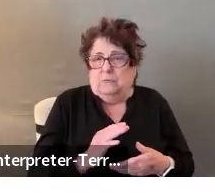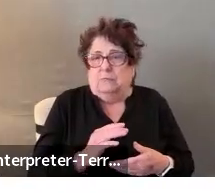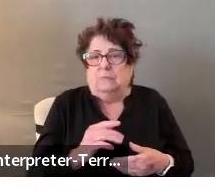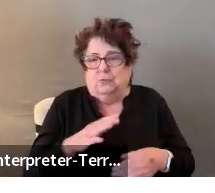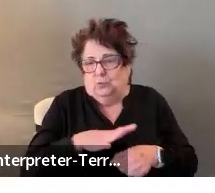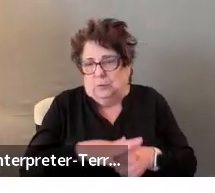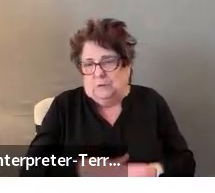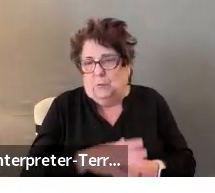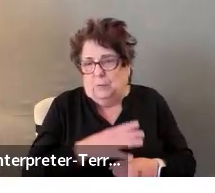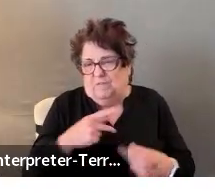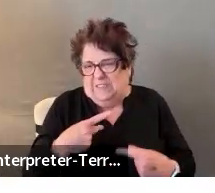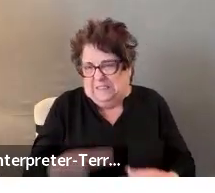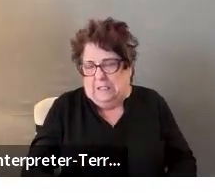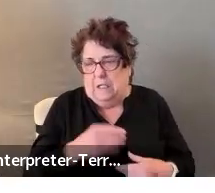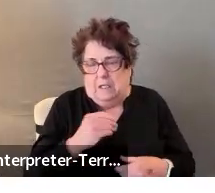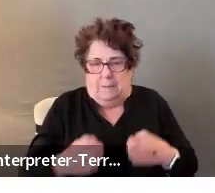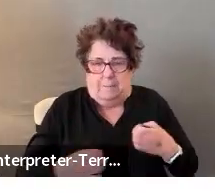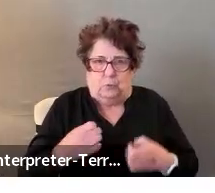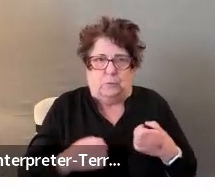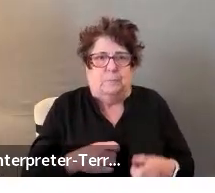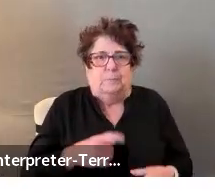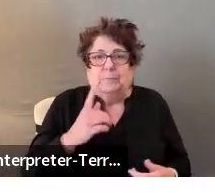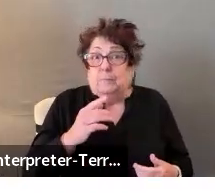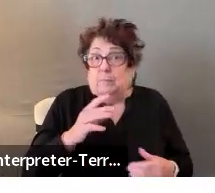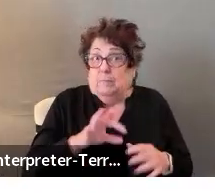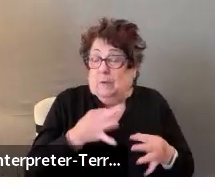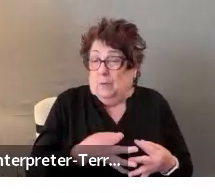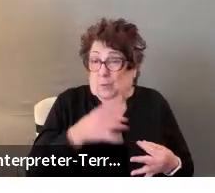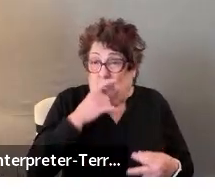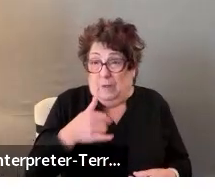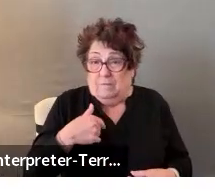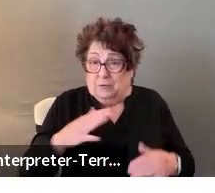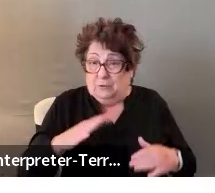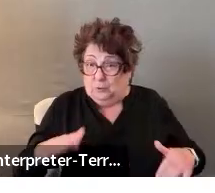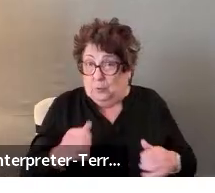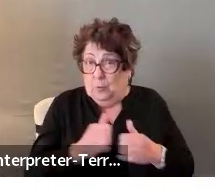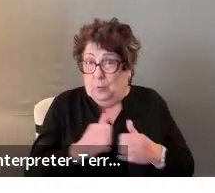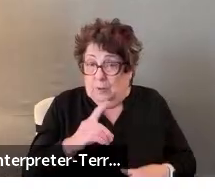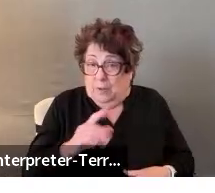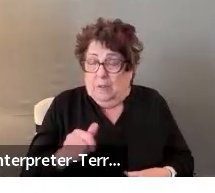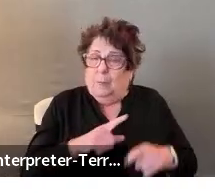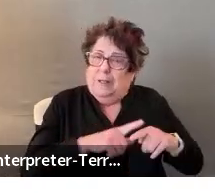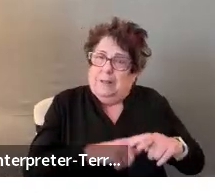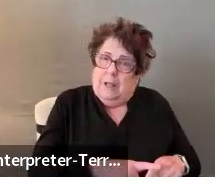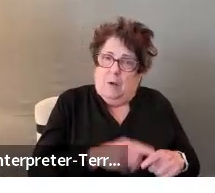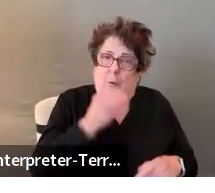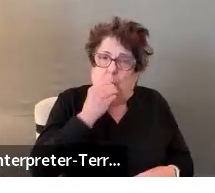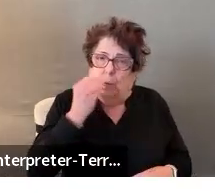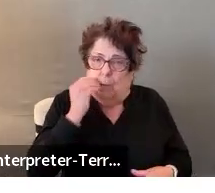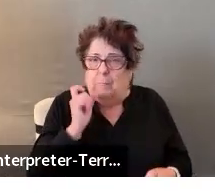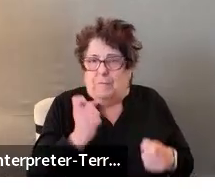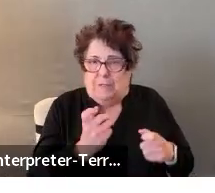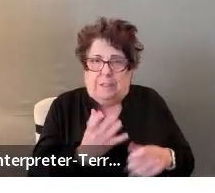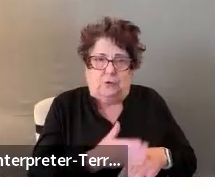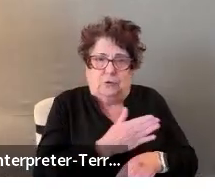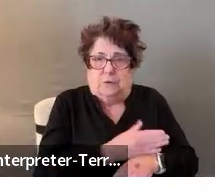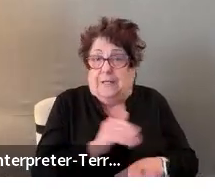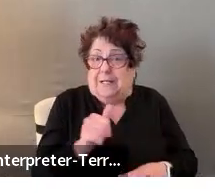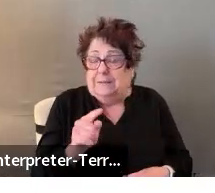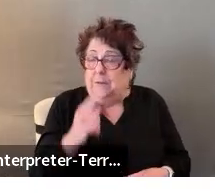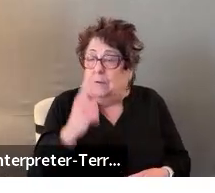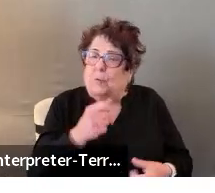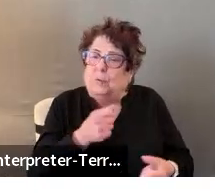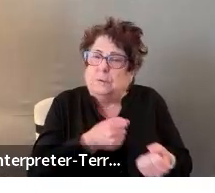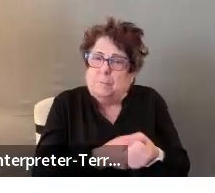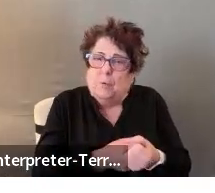Families providing care to children with disabilities rely on home modifications and AT to support caregiving. A supportive